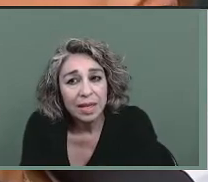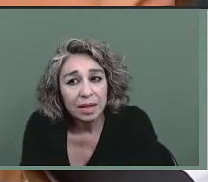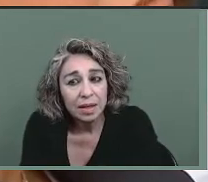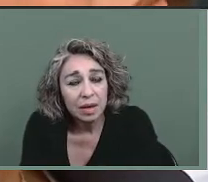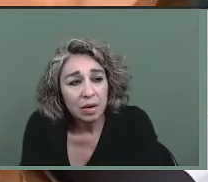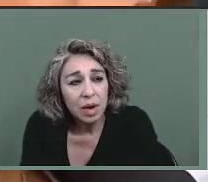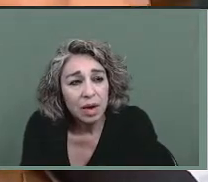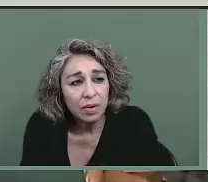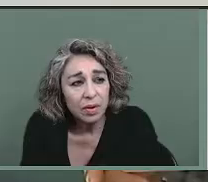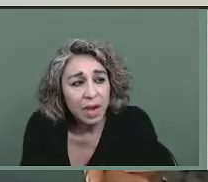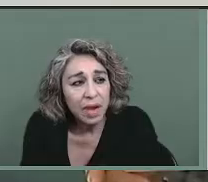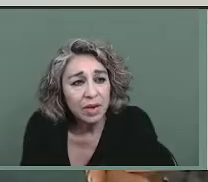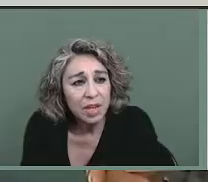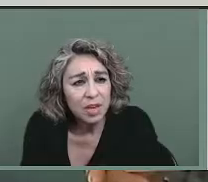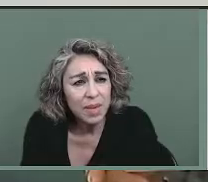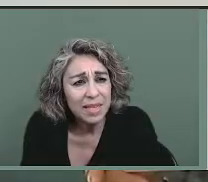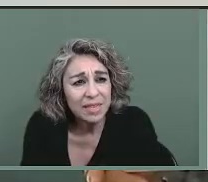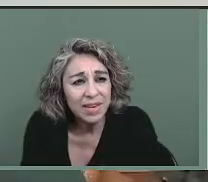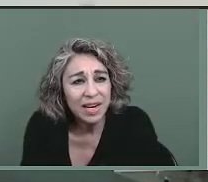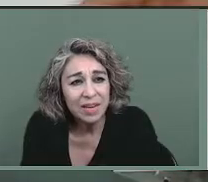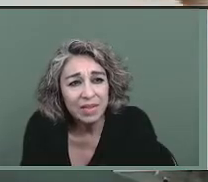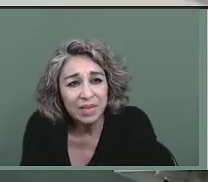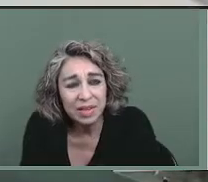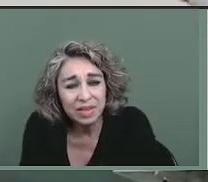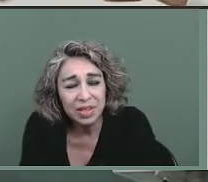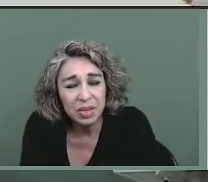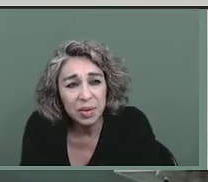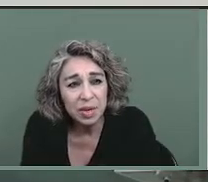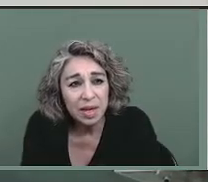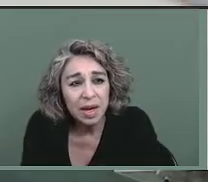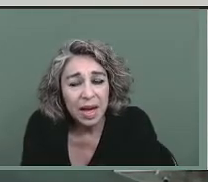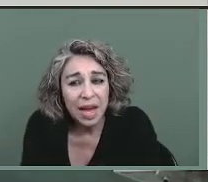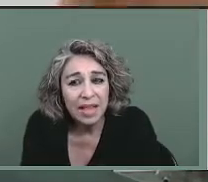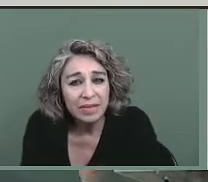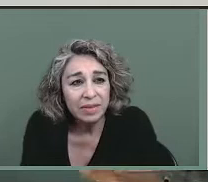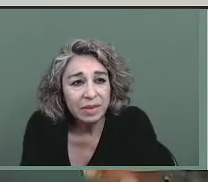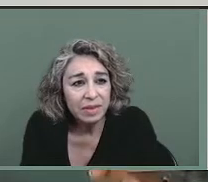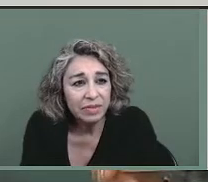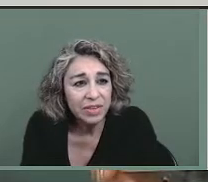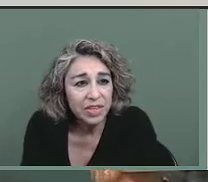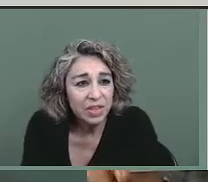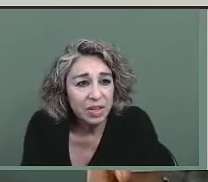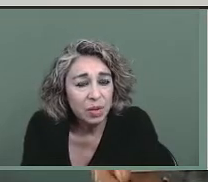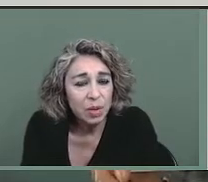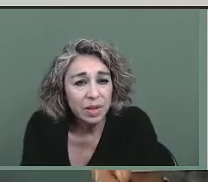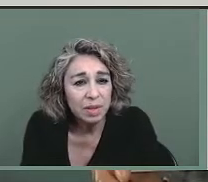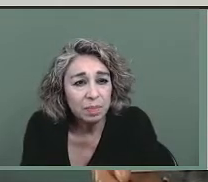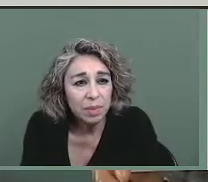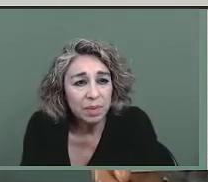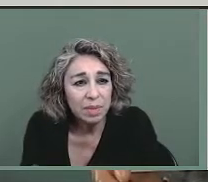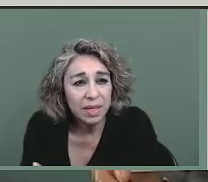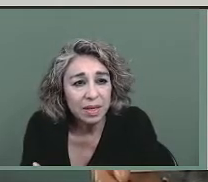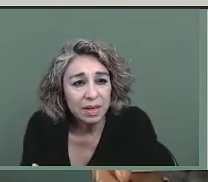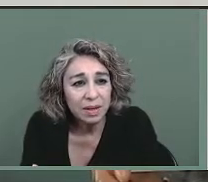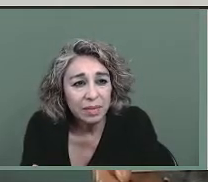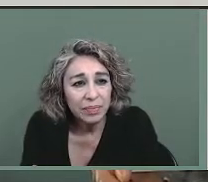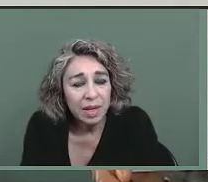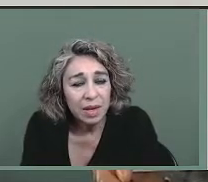Like, how can you pay $700,000 to a high-level official while the